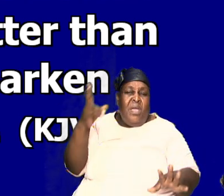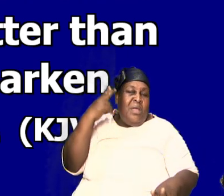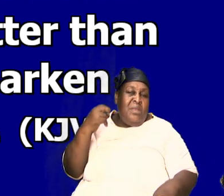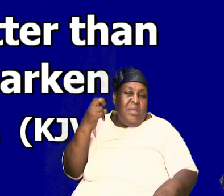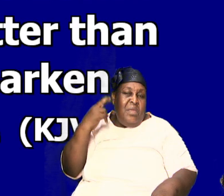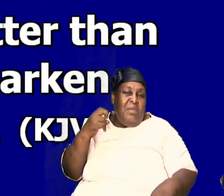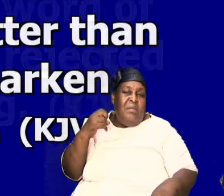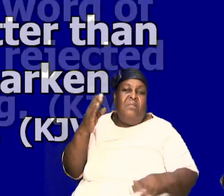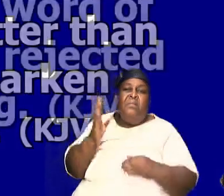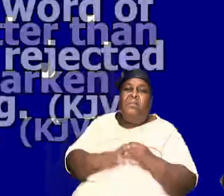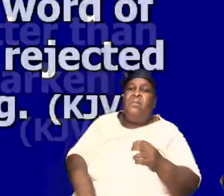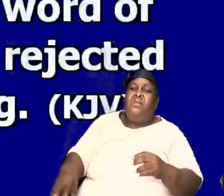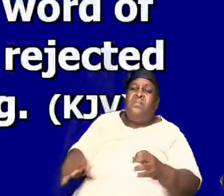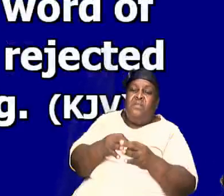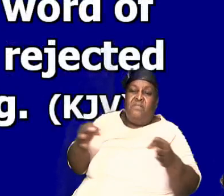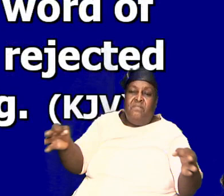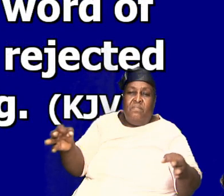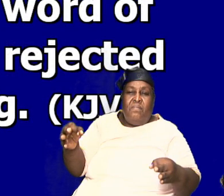fat of lamb.